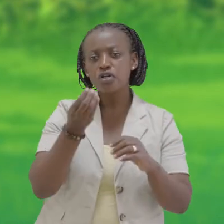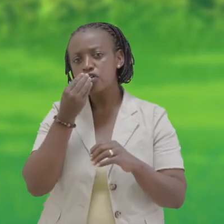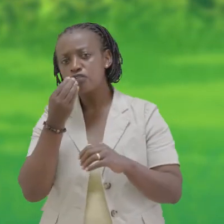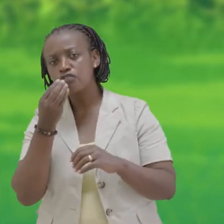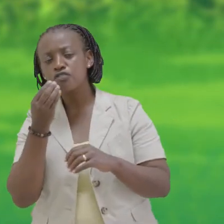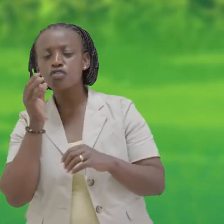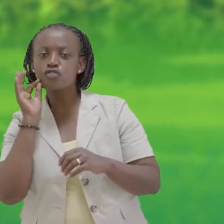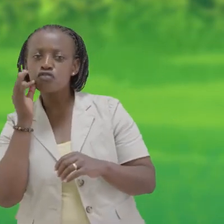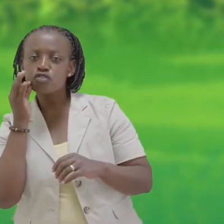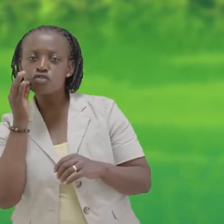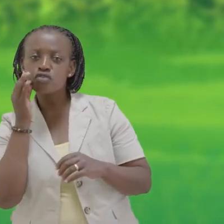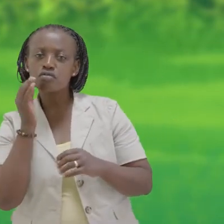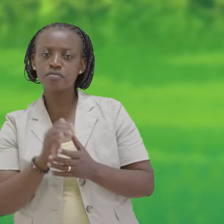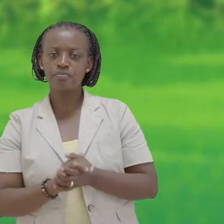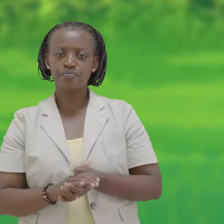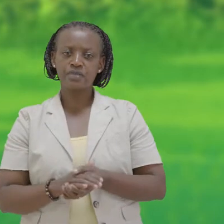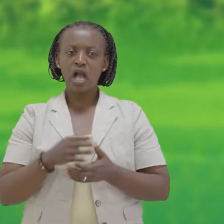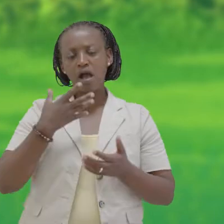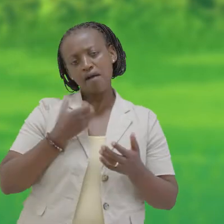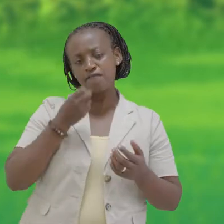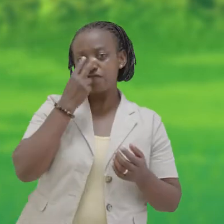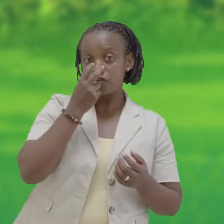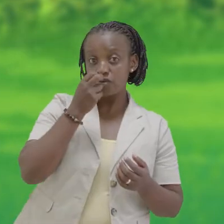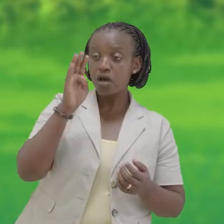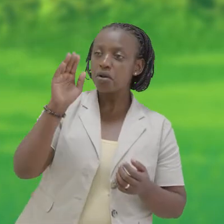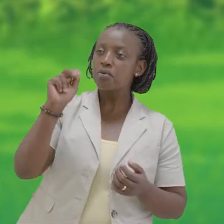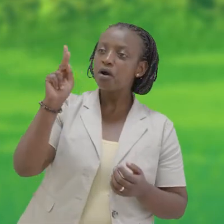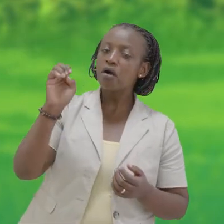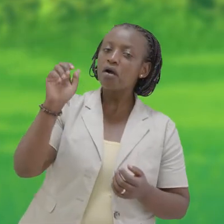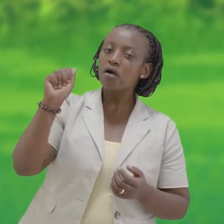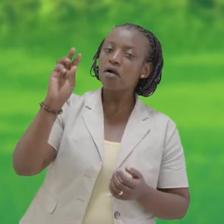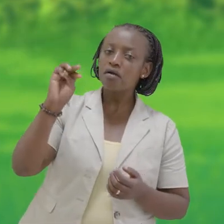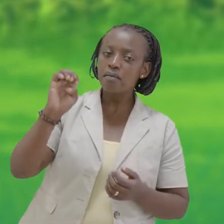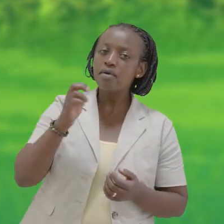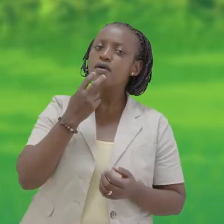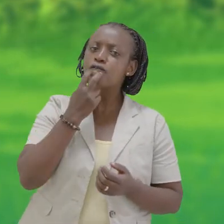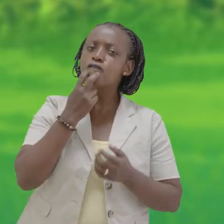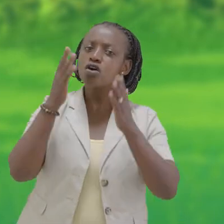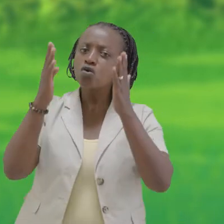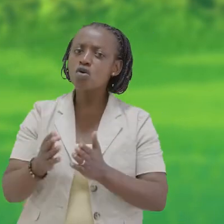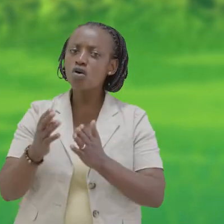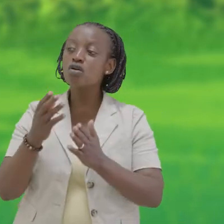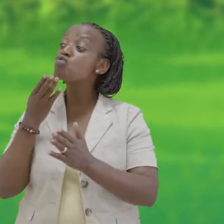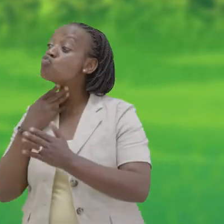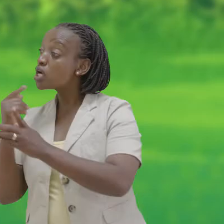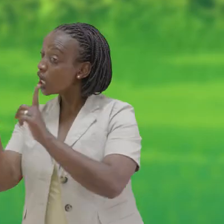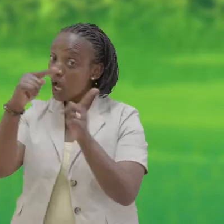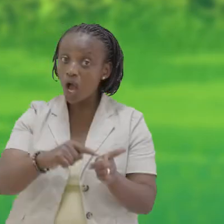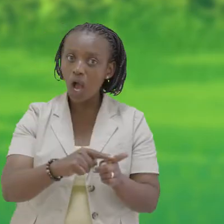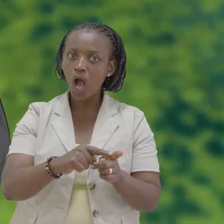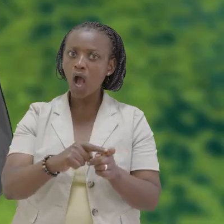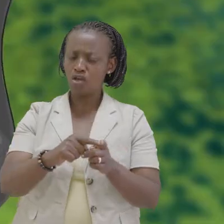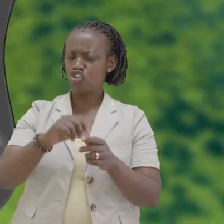games, eat some fruit snacks, and have fun. Wakame will be the referee. Would you like to